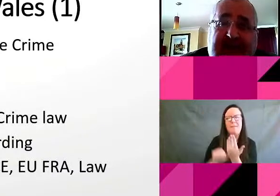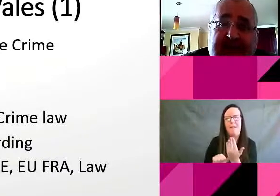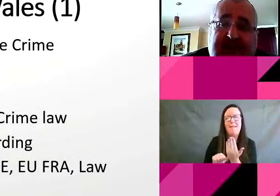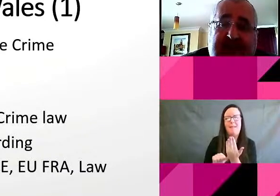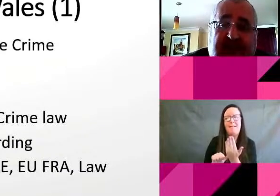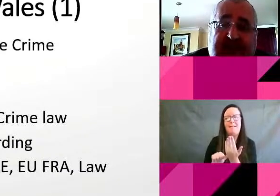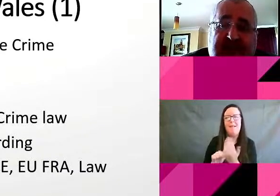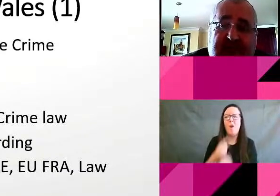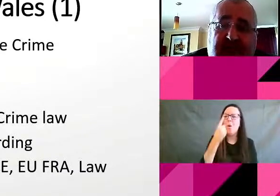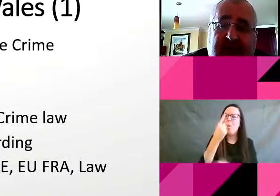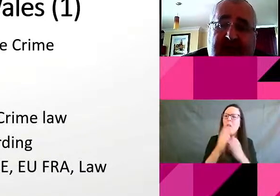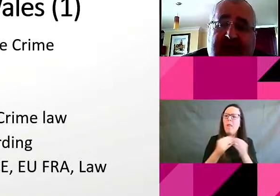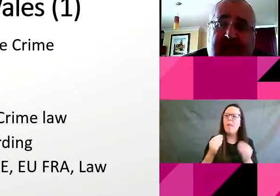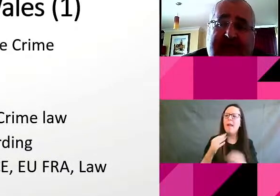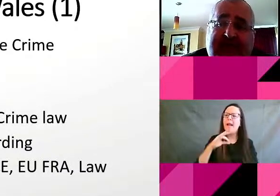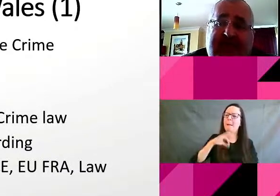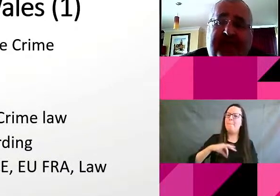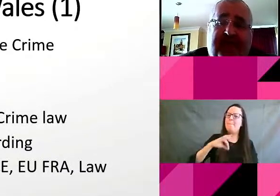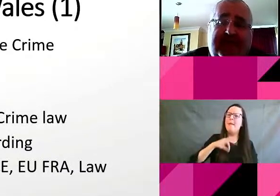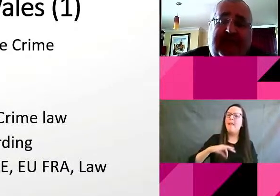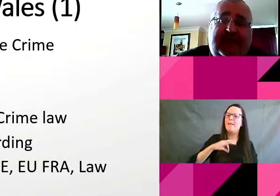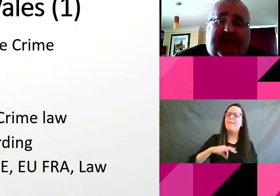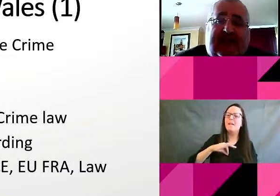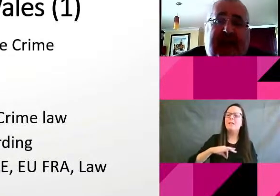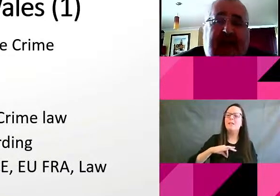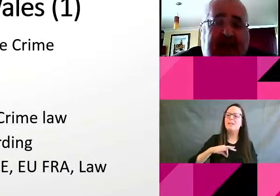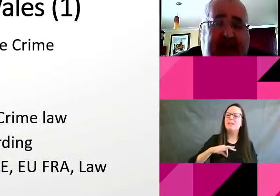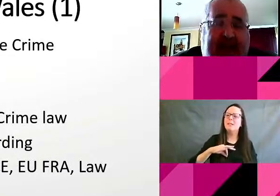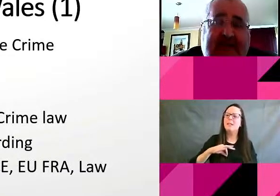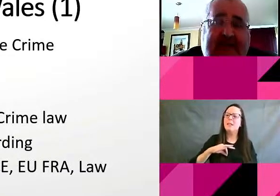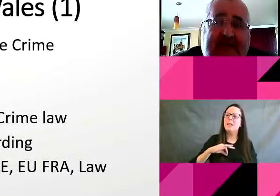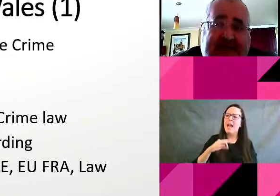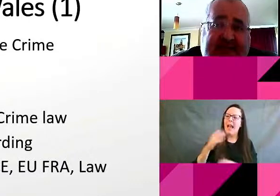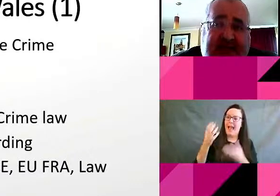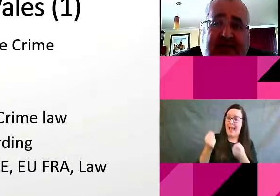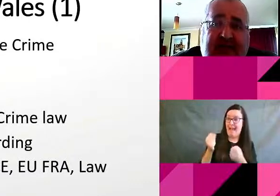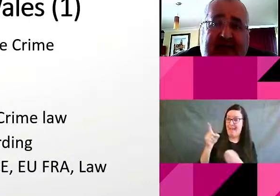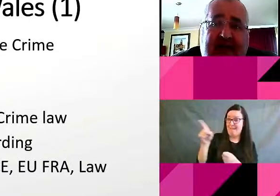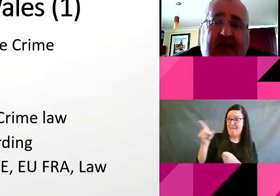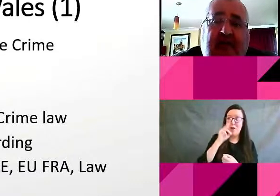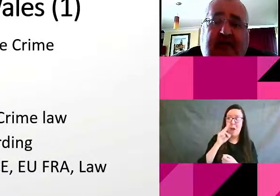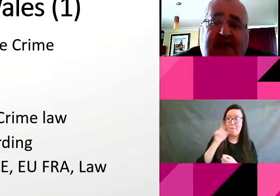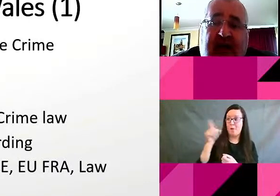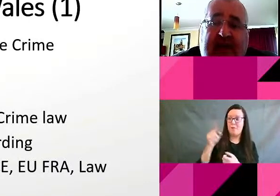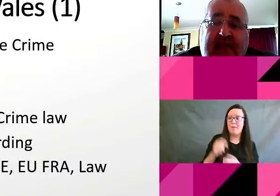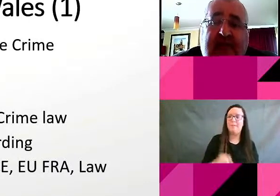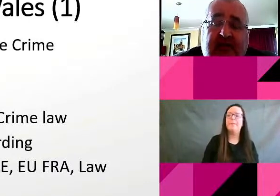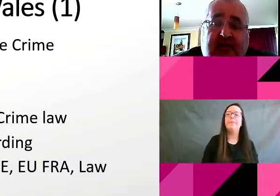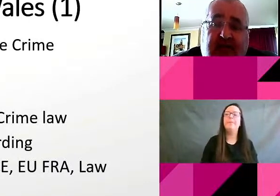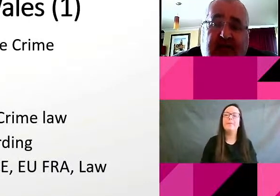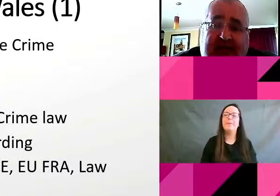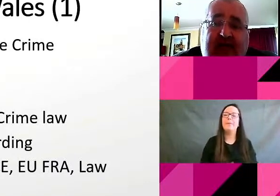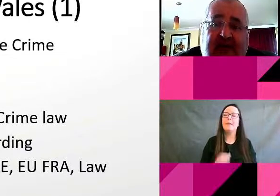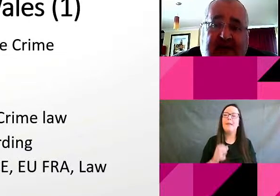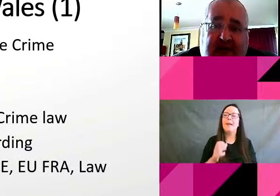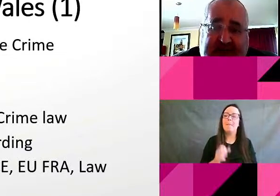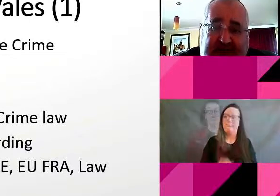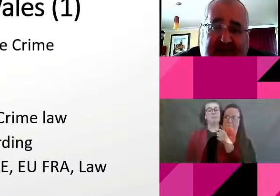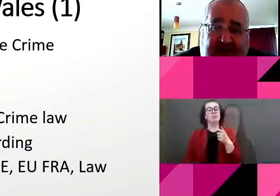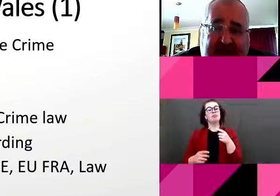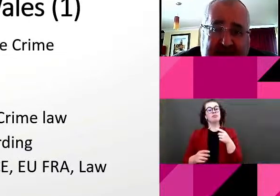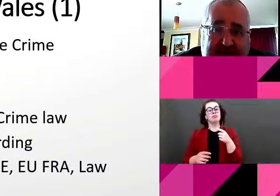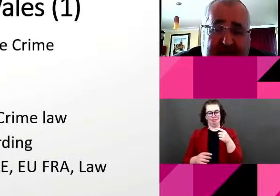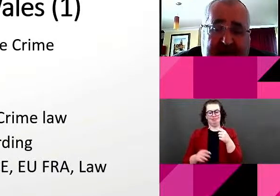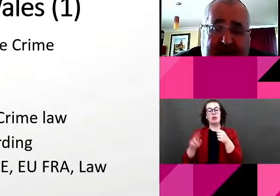of benefit in looking to our closest neighbours is that they have had substantially longer time to engage with